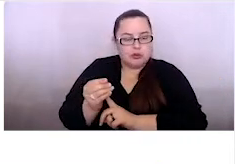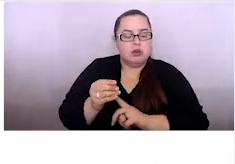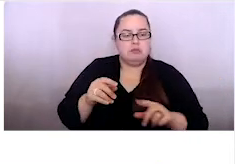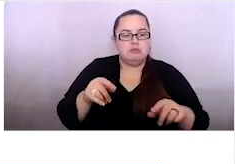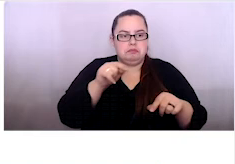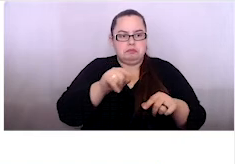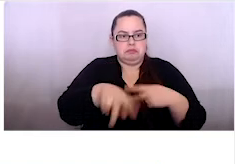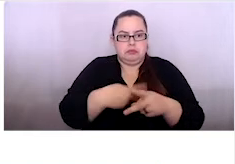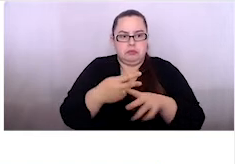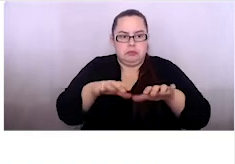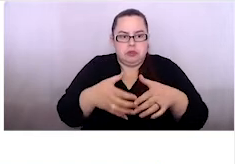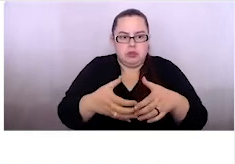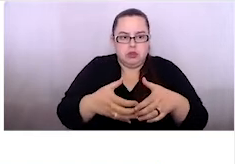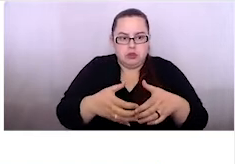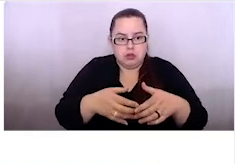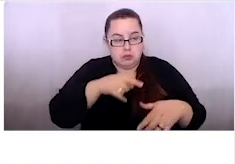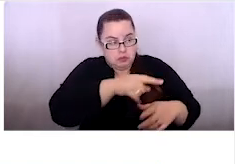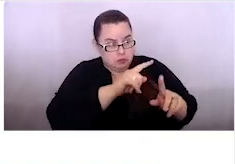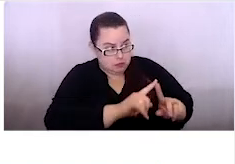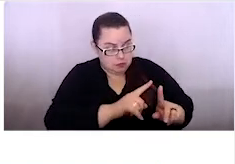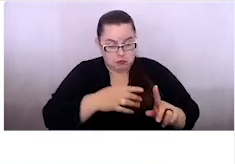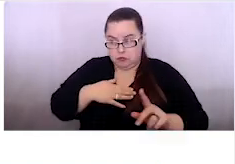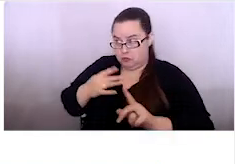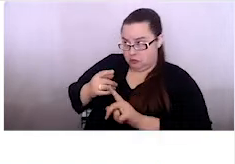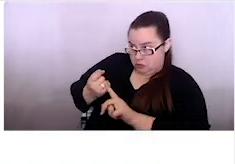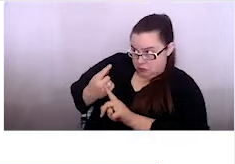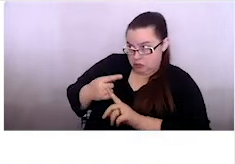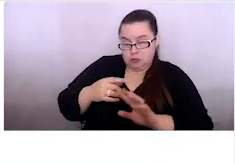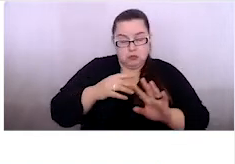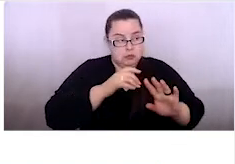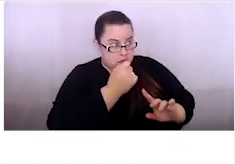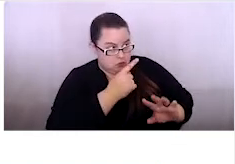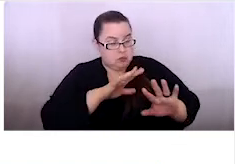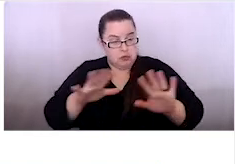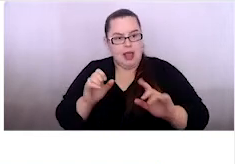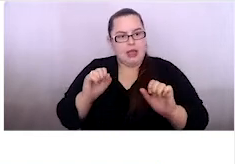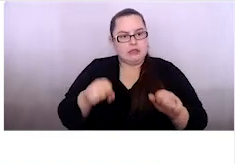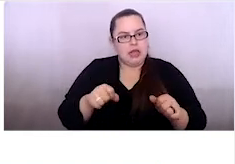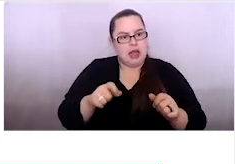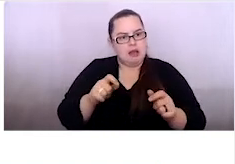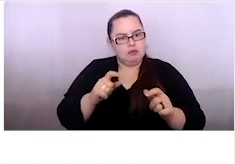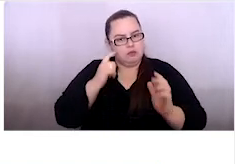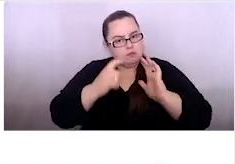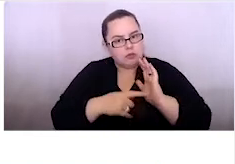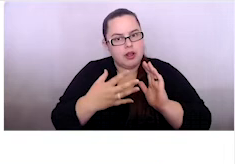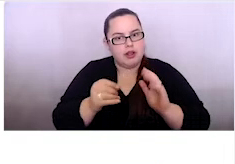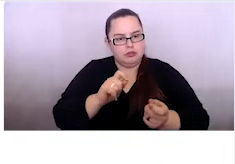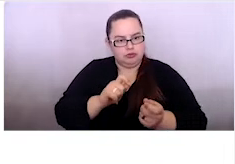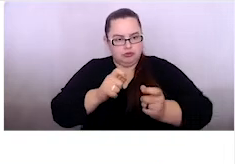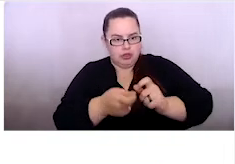society, differences are understood and acknowledged and can bring about individual change, however, not